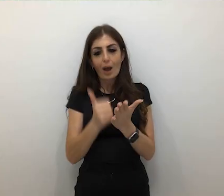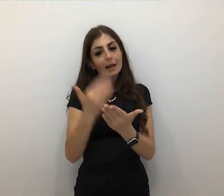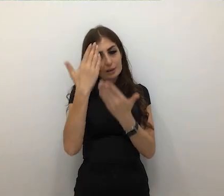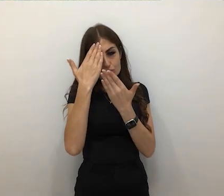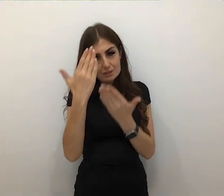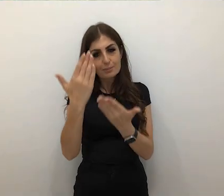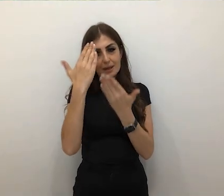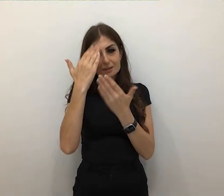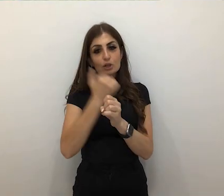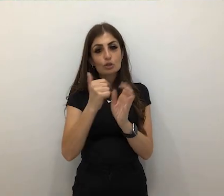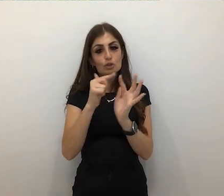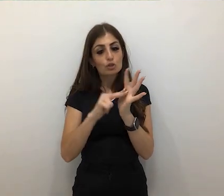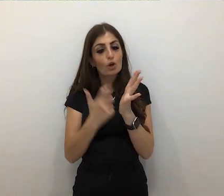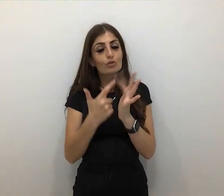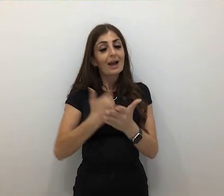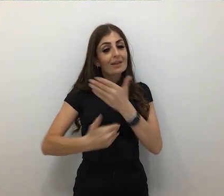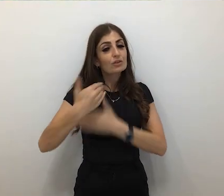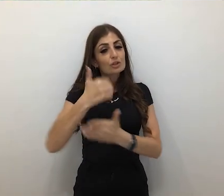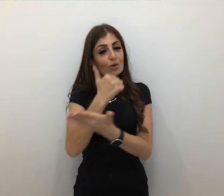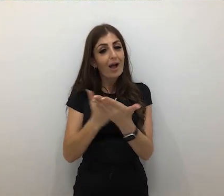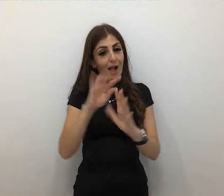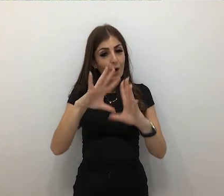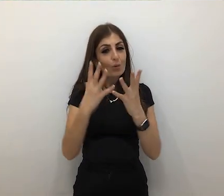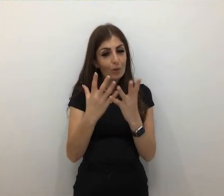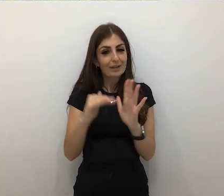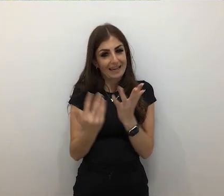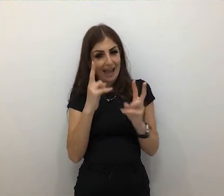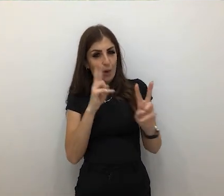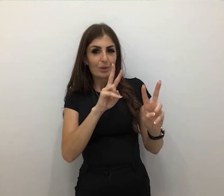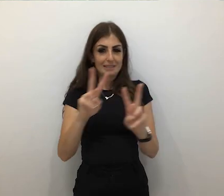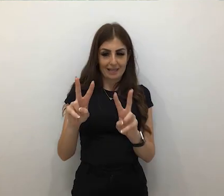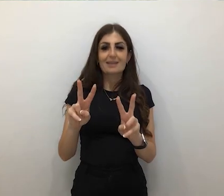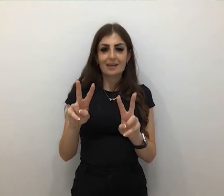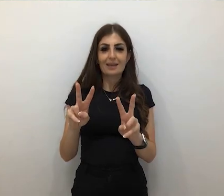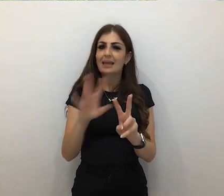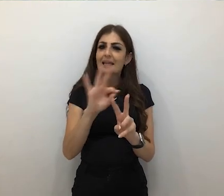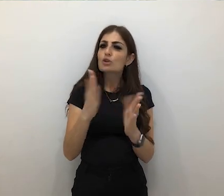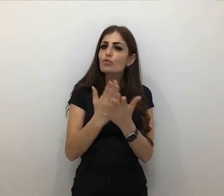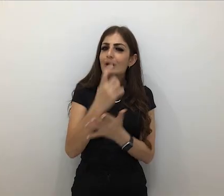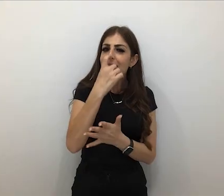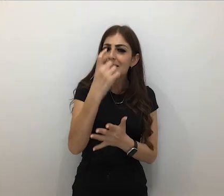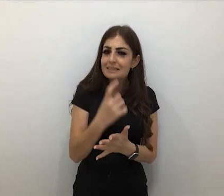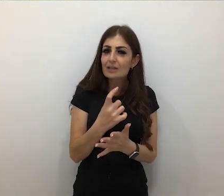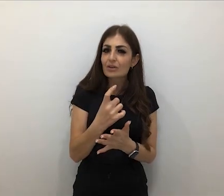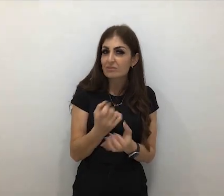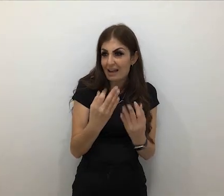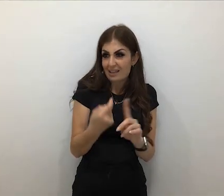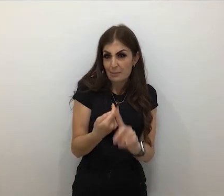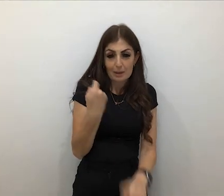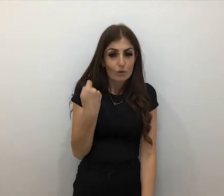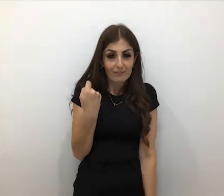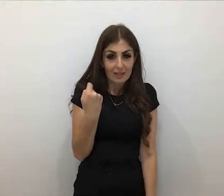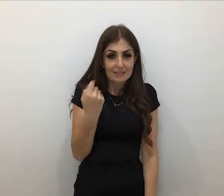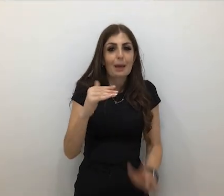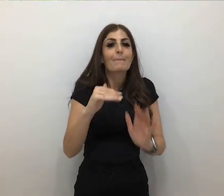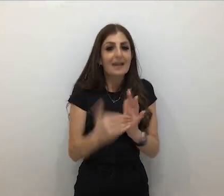genre in the traditional art world. And I think what we're seeing with digital art is it's not really taken seriously and hasn't been previously, but with